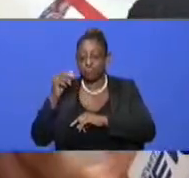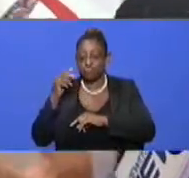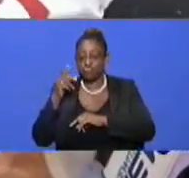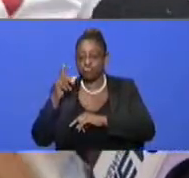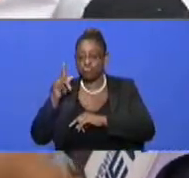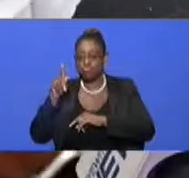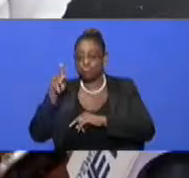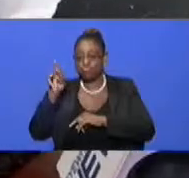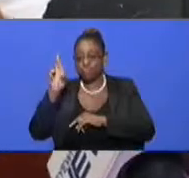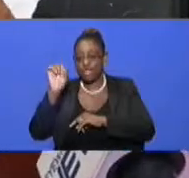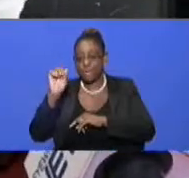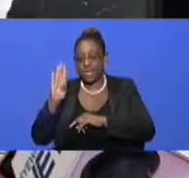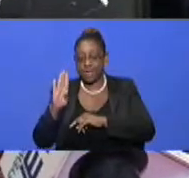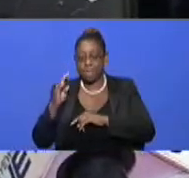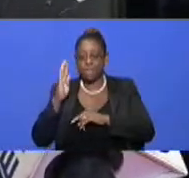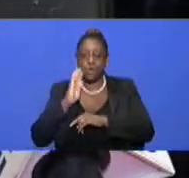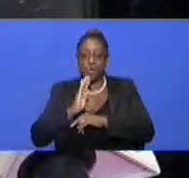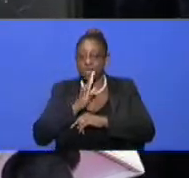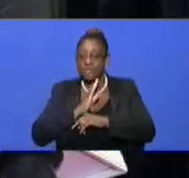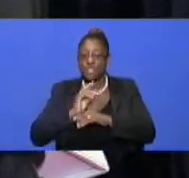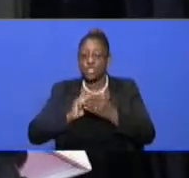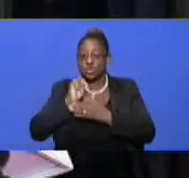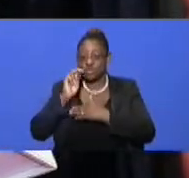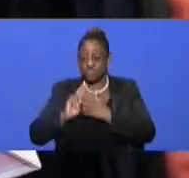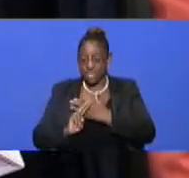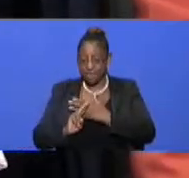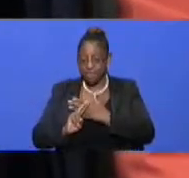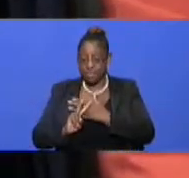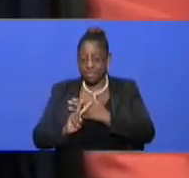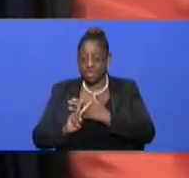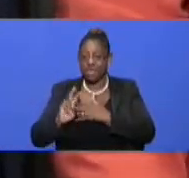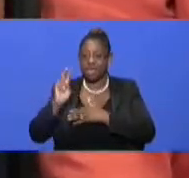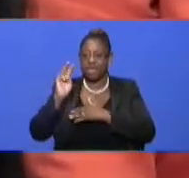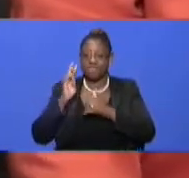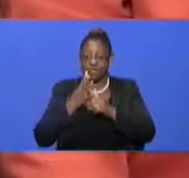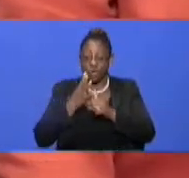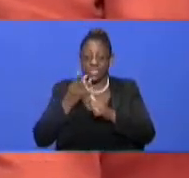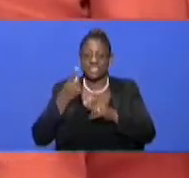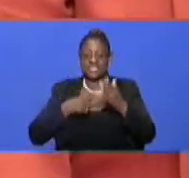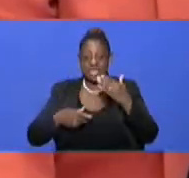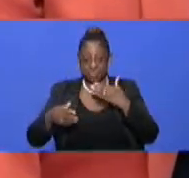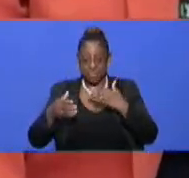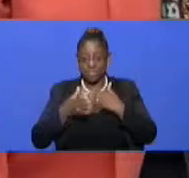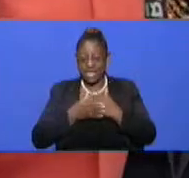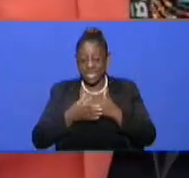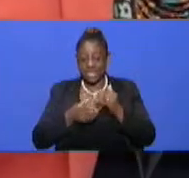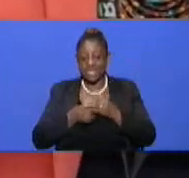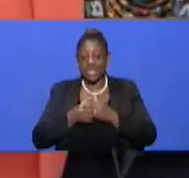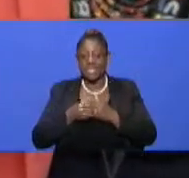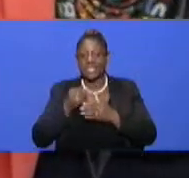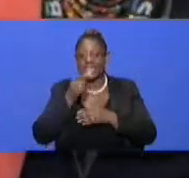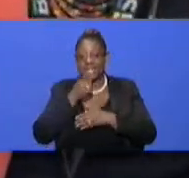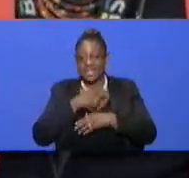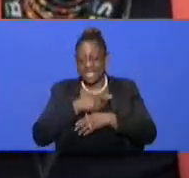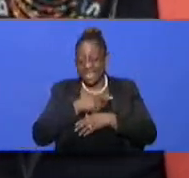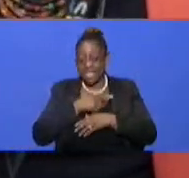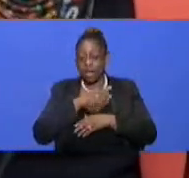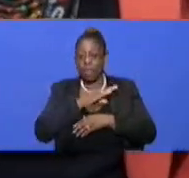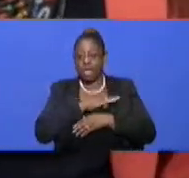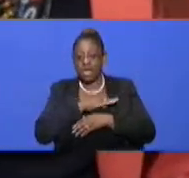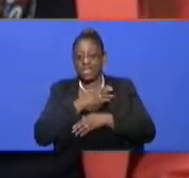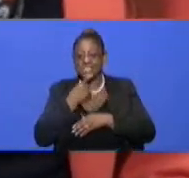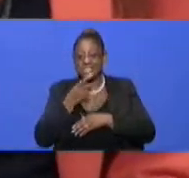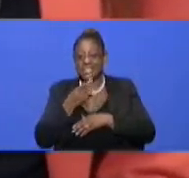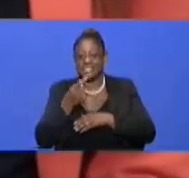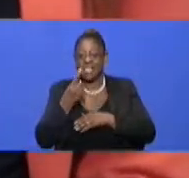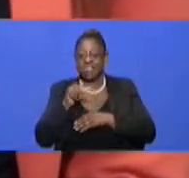dancing shoes ready, because come November 4th, the ball returns. AIDS Foundation President Camille Lady Barnett says this year's